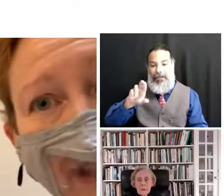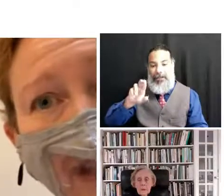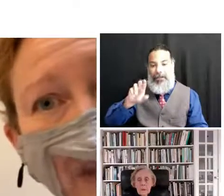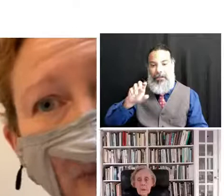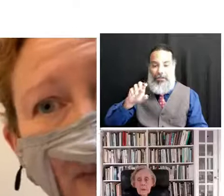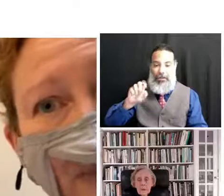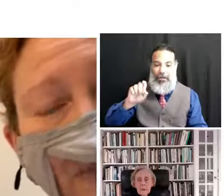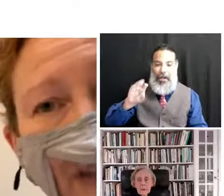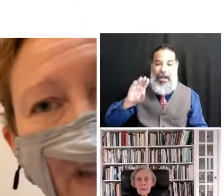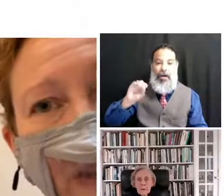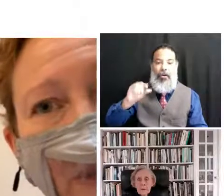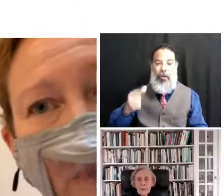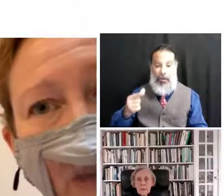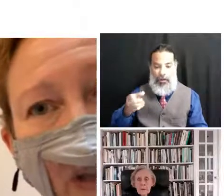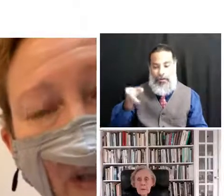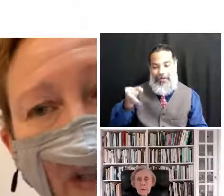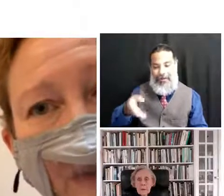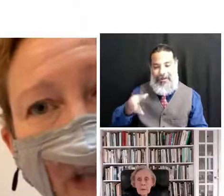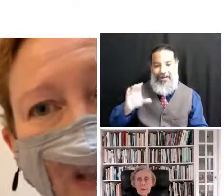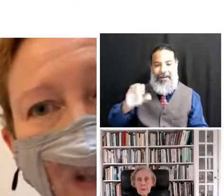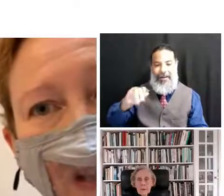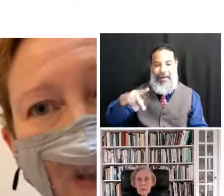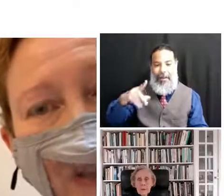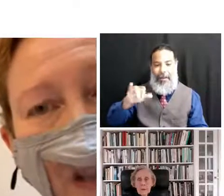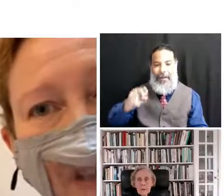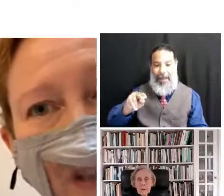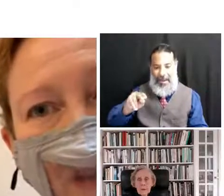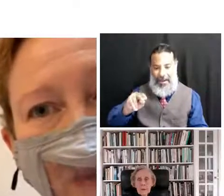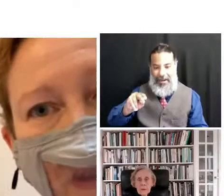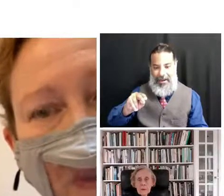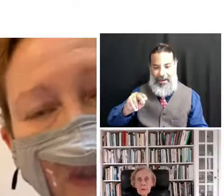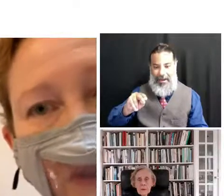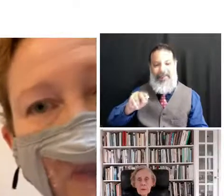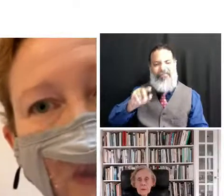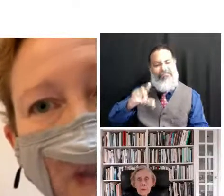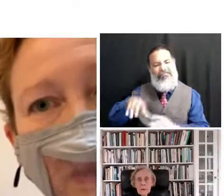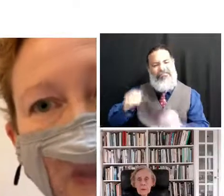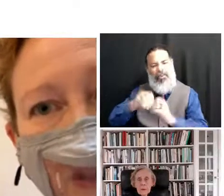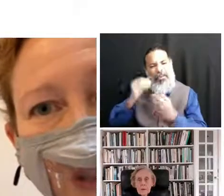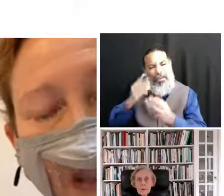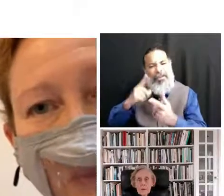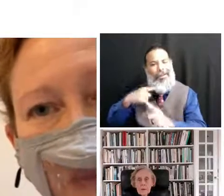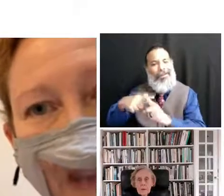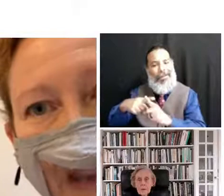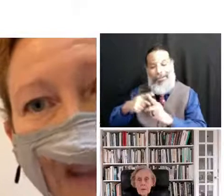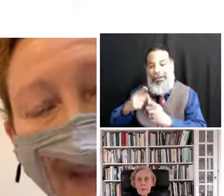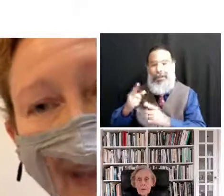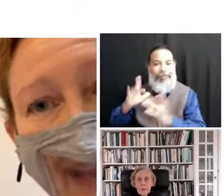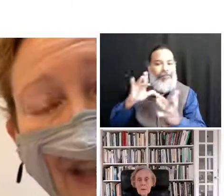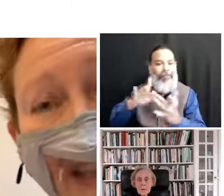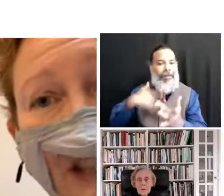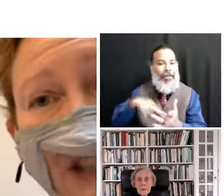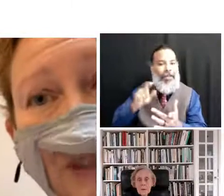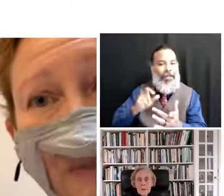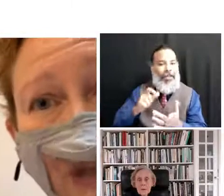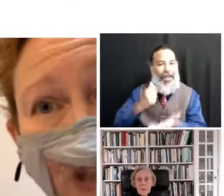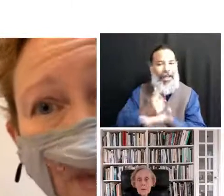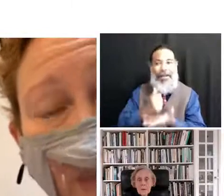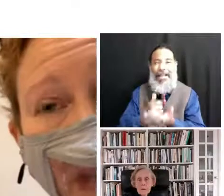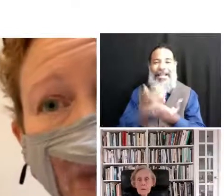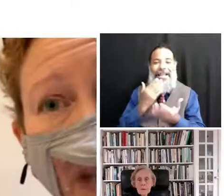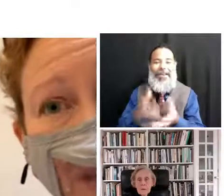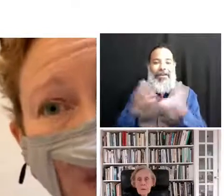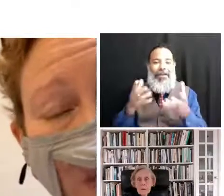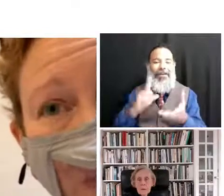thepealecenter.org/campaign, where you can find a little bit more information and also get in touch with us if you're in a position to help us out. Thank you so much